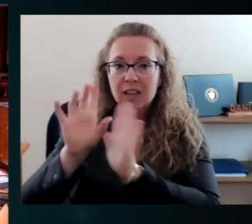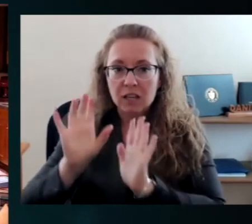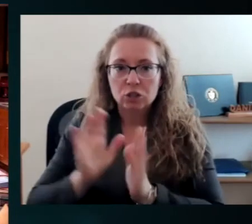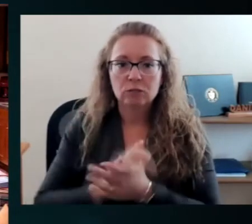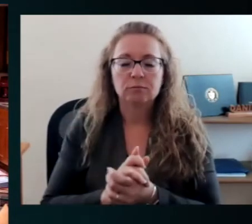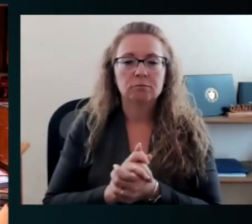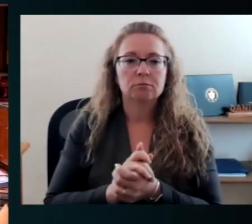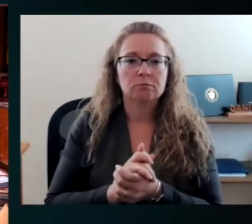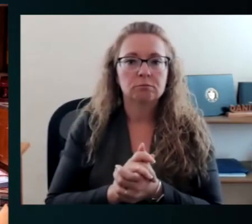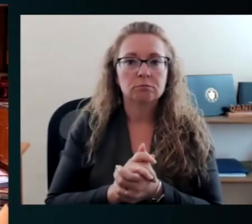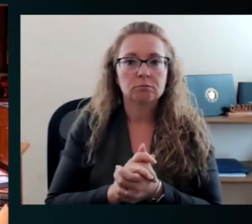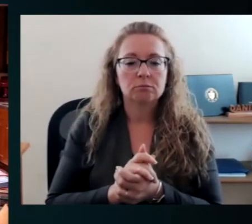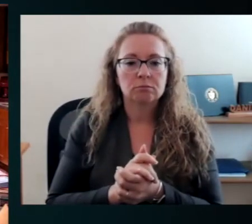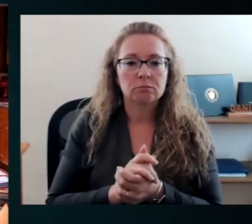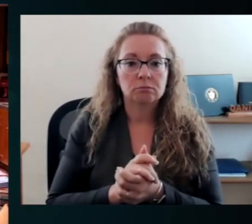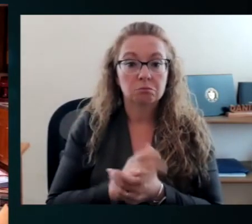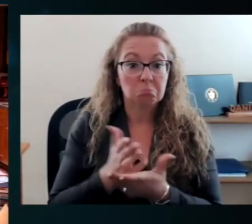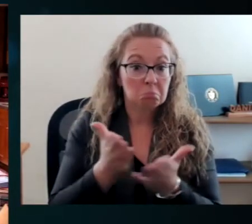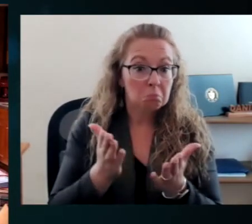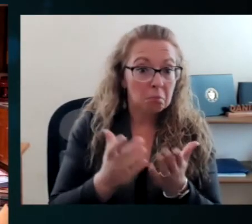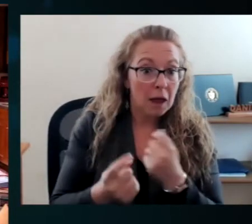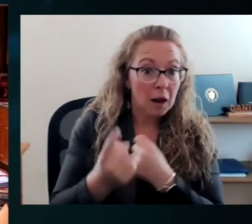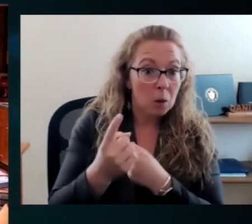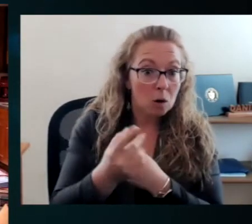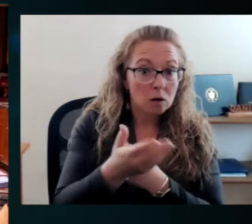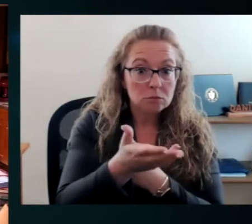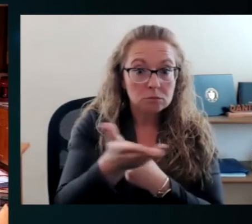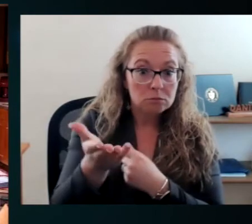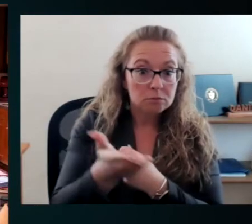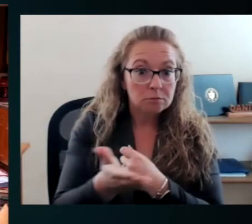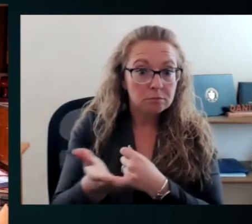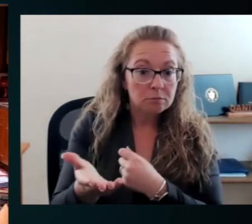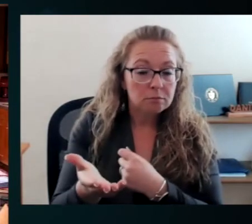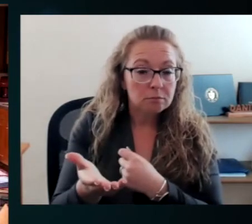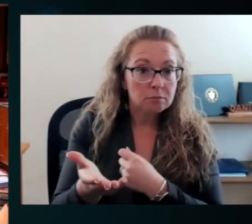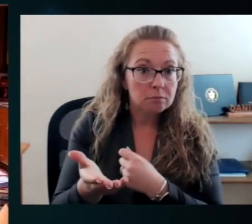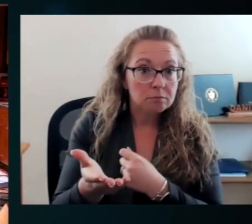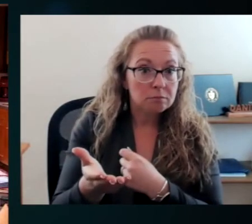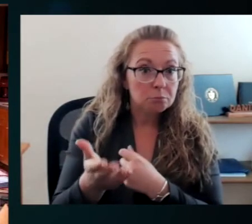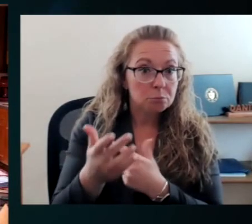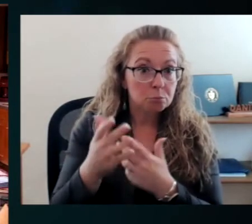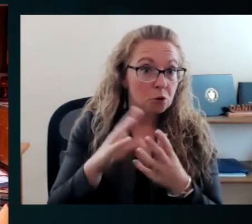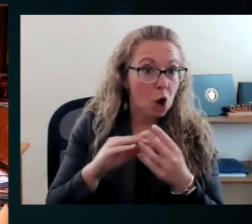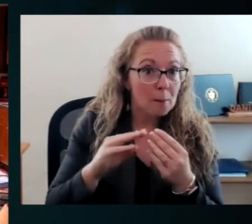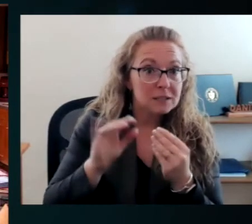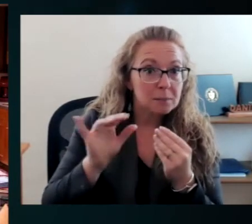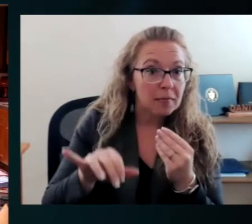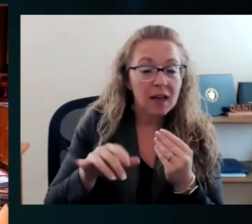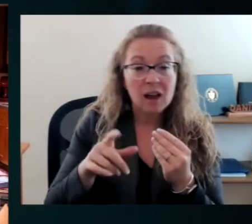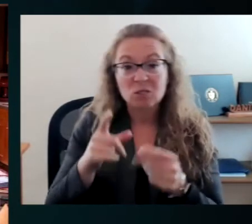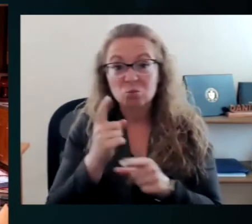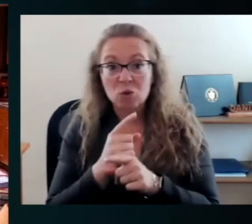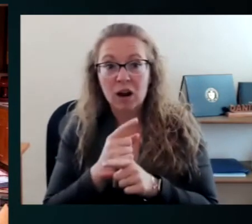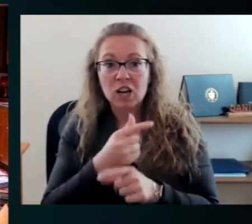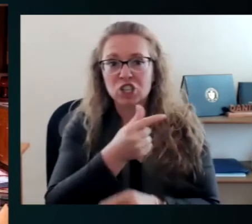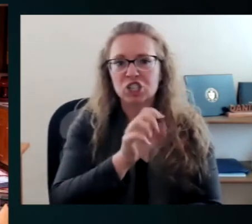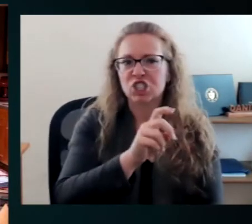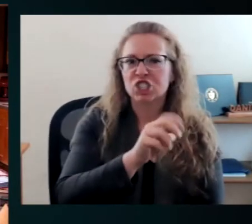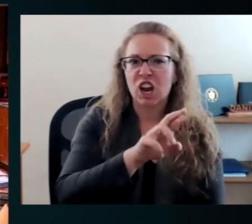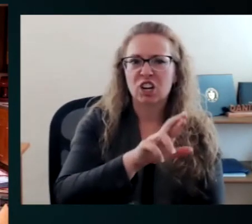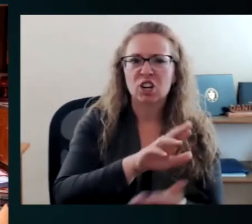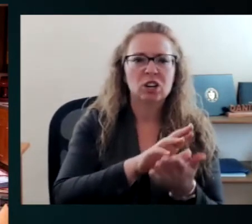I wonder if anyone has any comment on that or thinks that is the right wording. We are trying